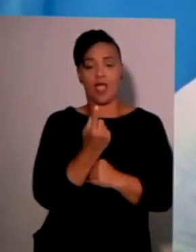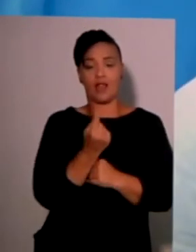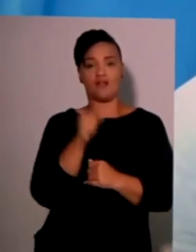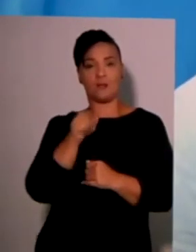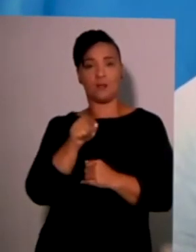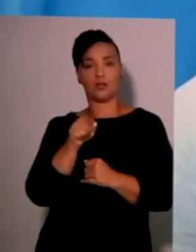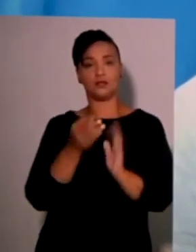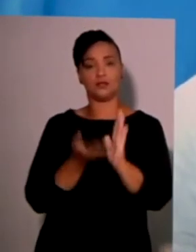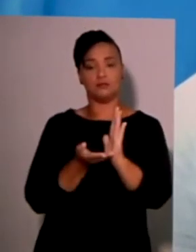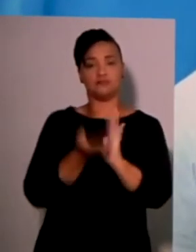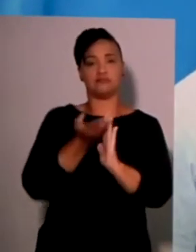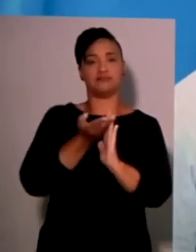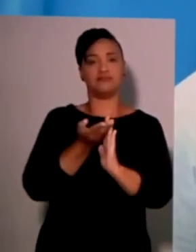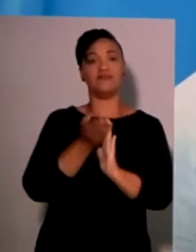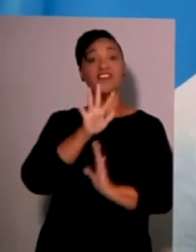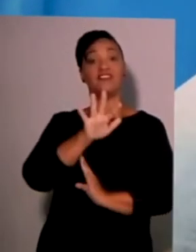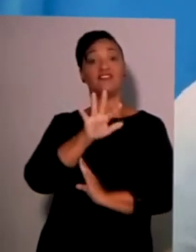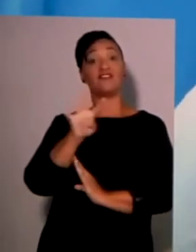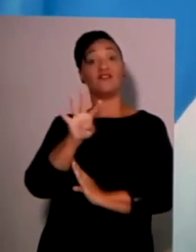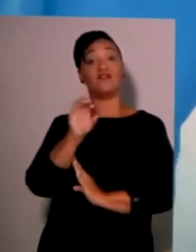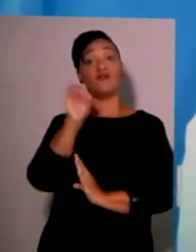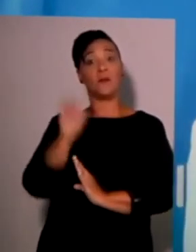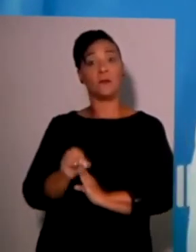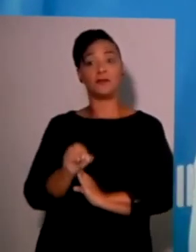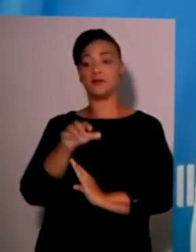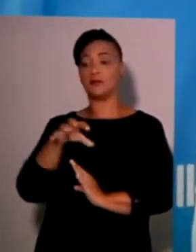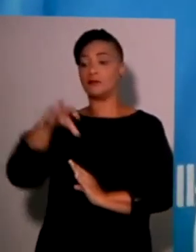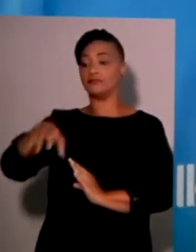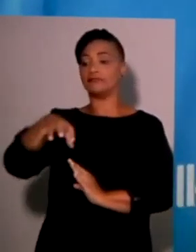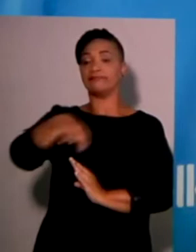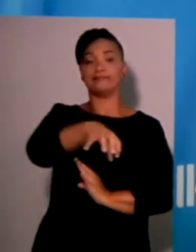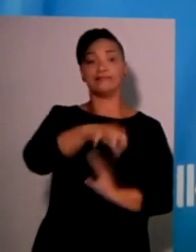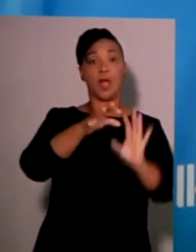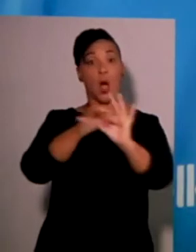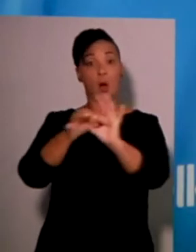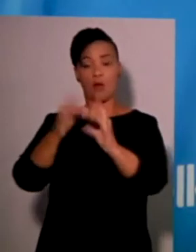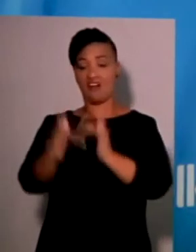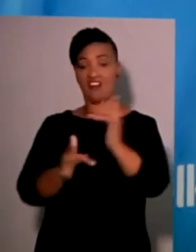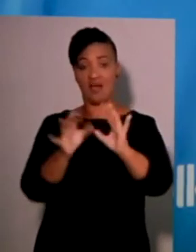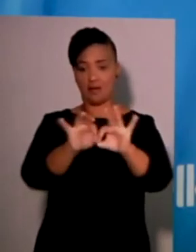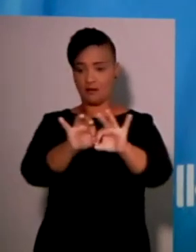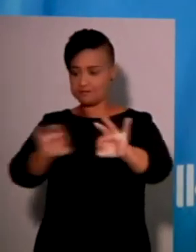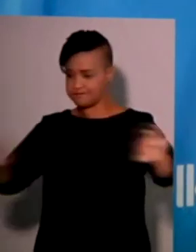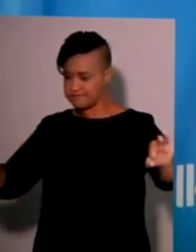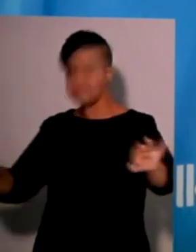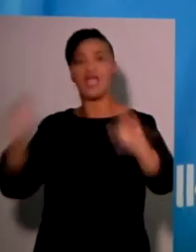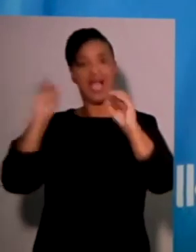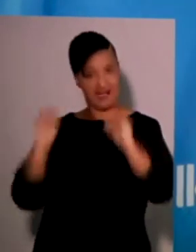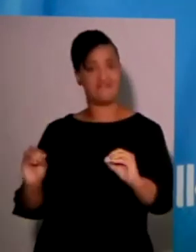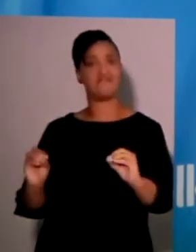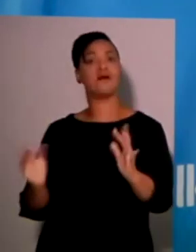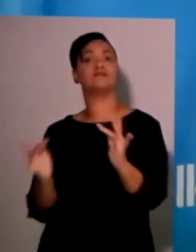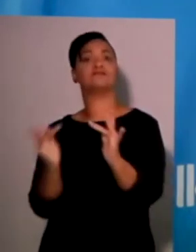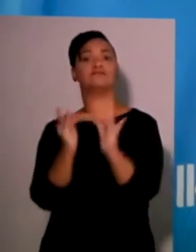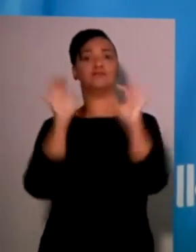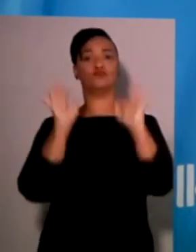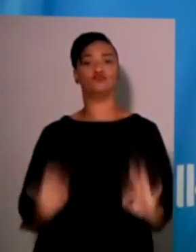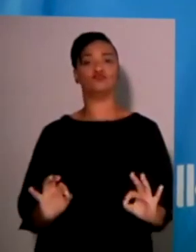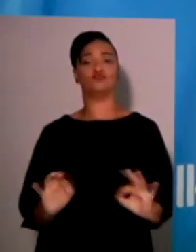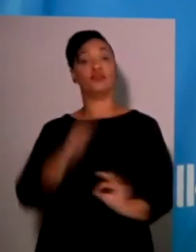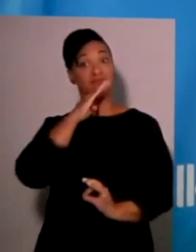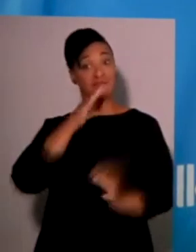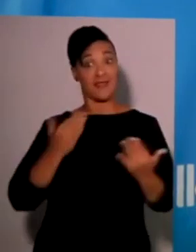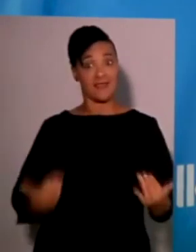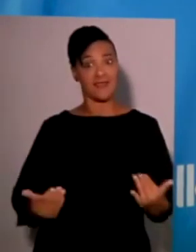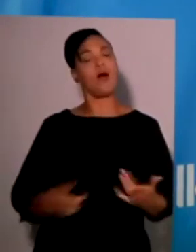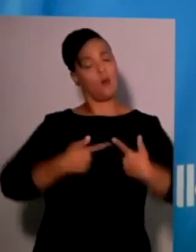year. 54% of the homes that we have passed with fiber are now connected, which actually means that we are